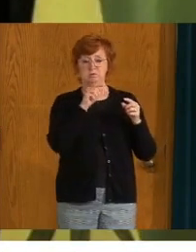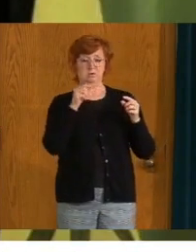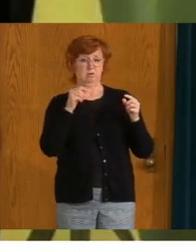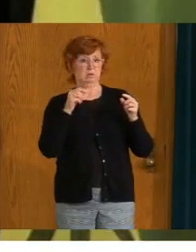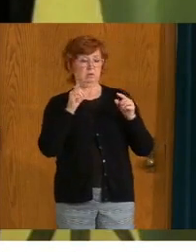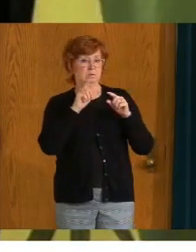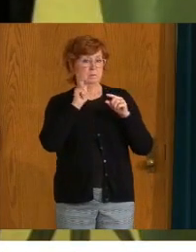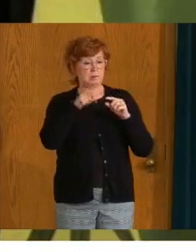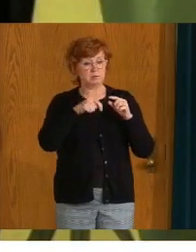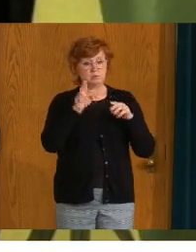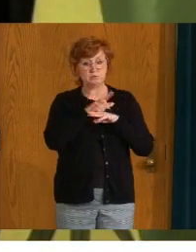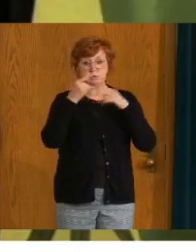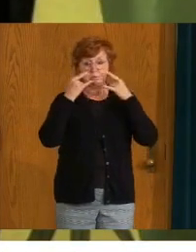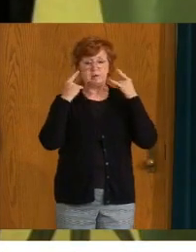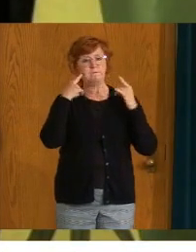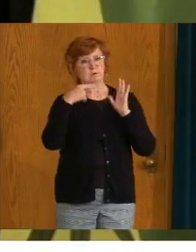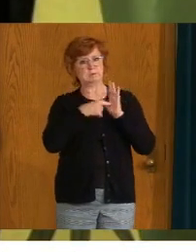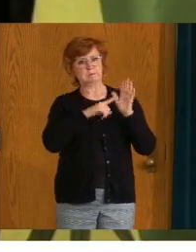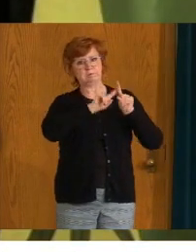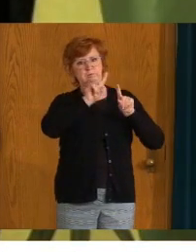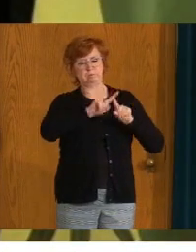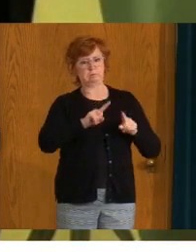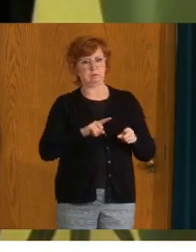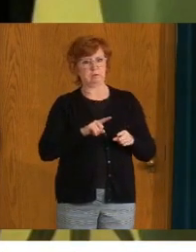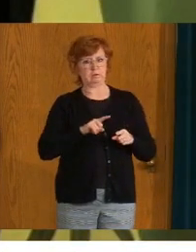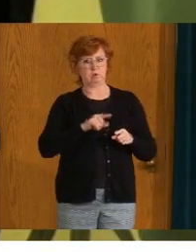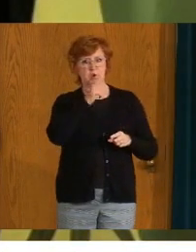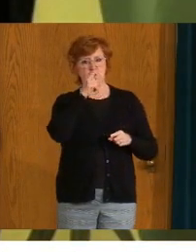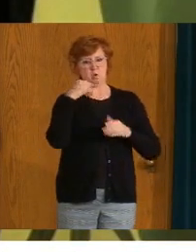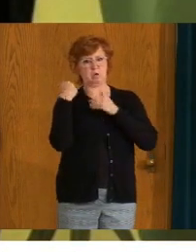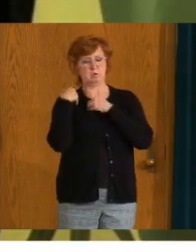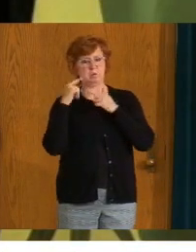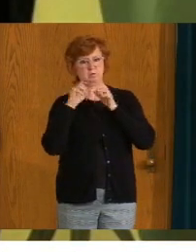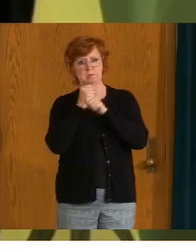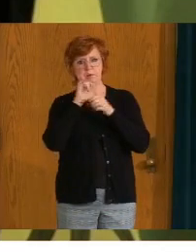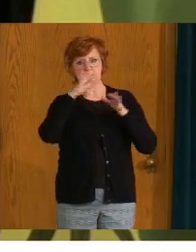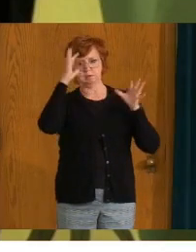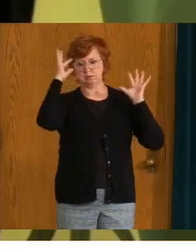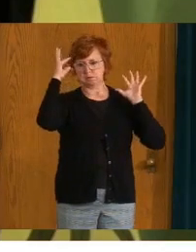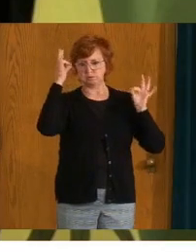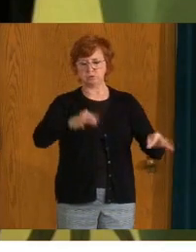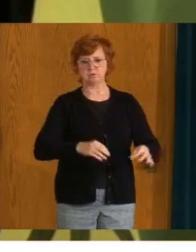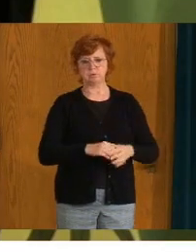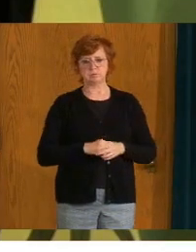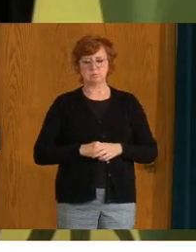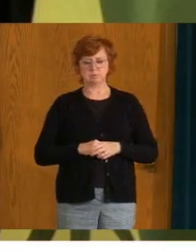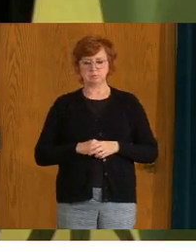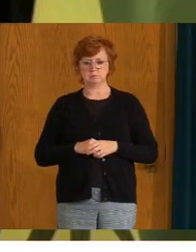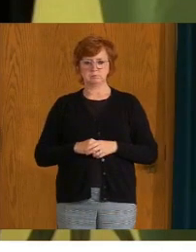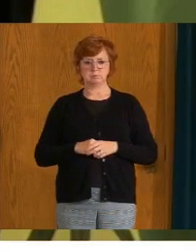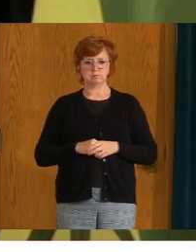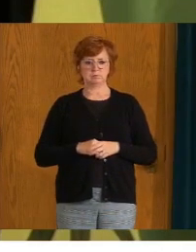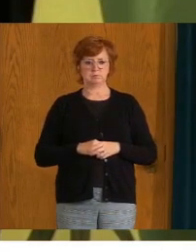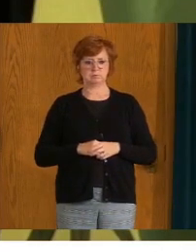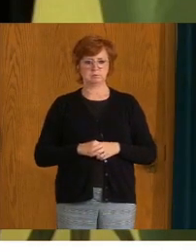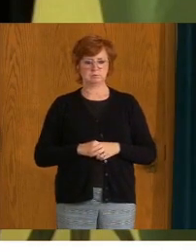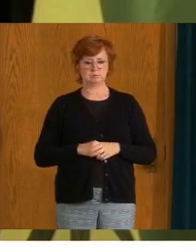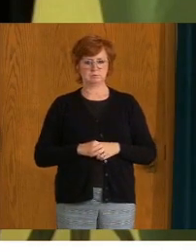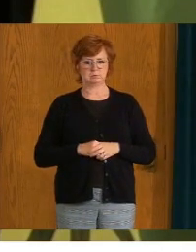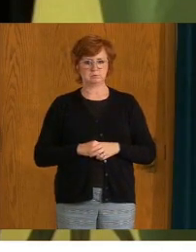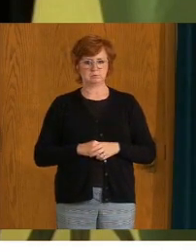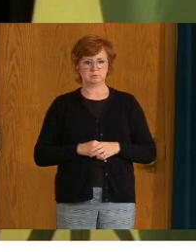see that as your responsibility in relation to this third term, given some of the things that Dr. Shahab is saying about the legitimate